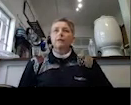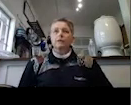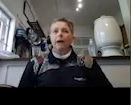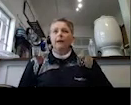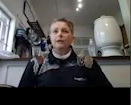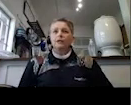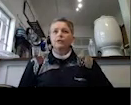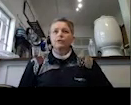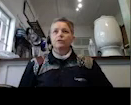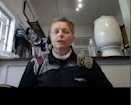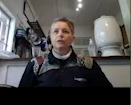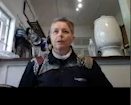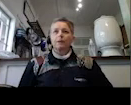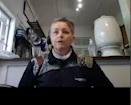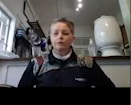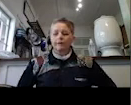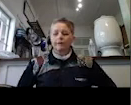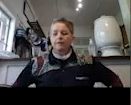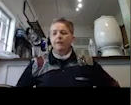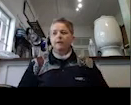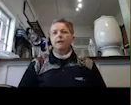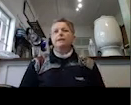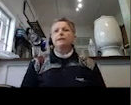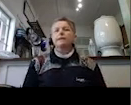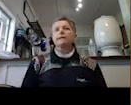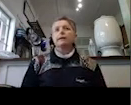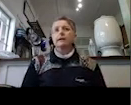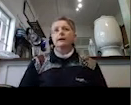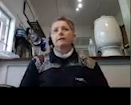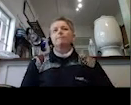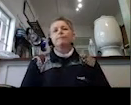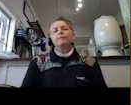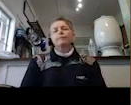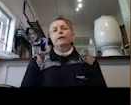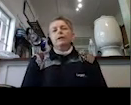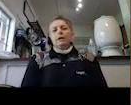money that was paid to lots of people who received Centrelink